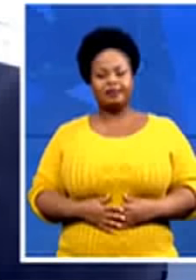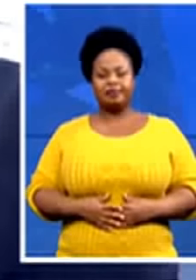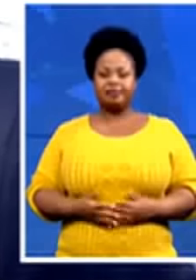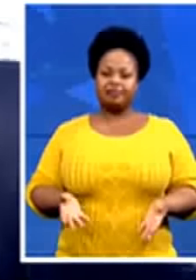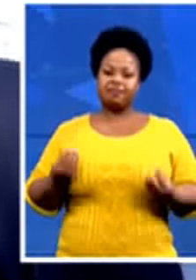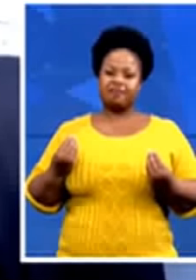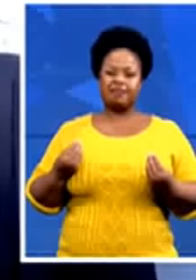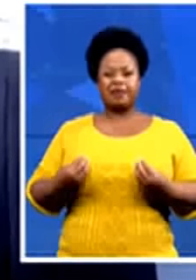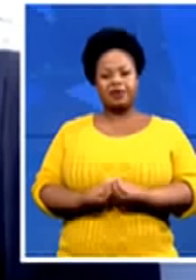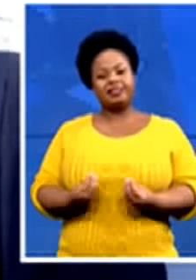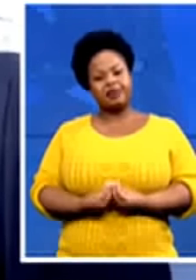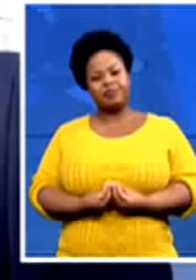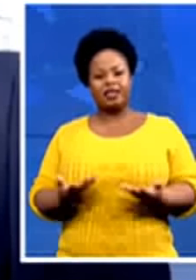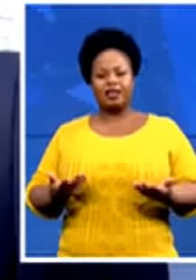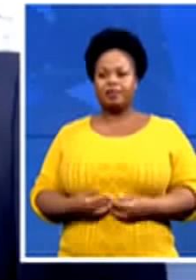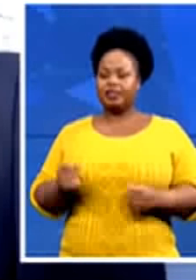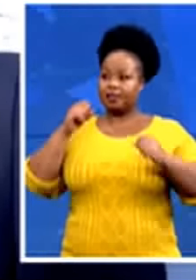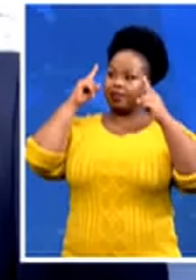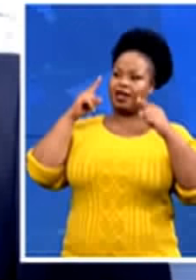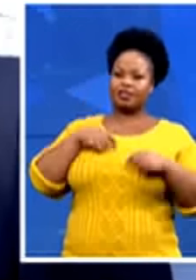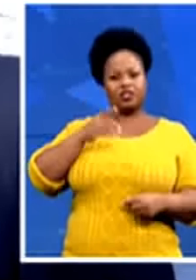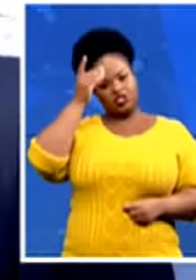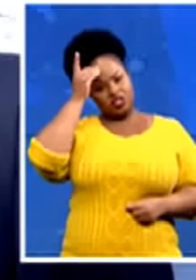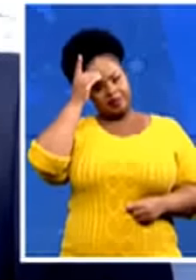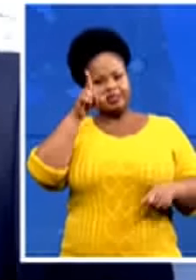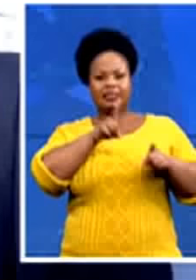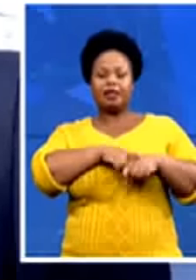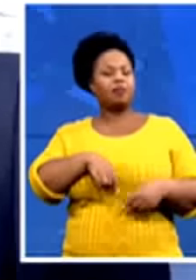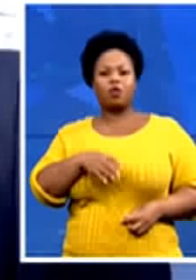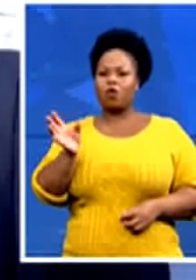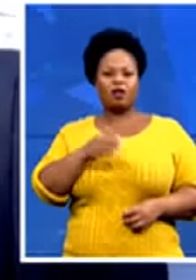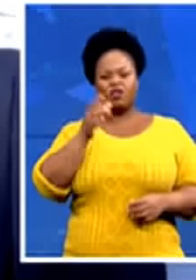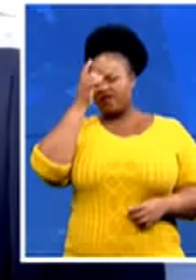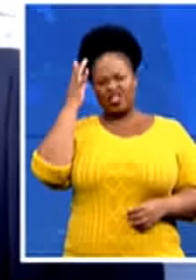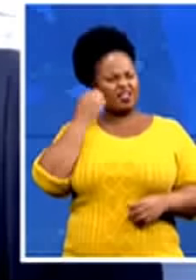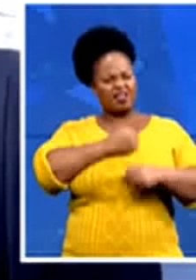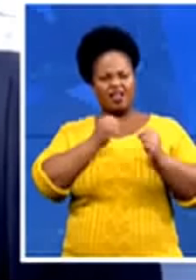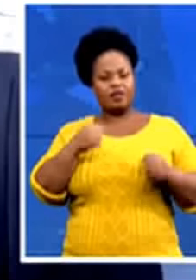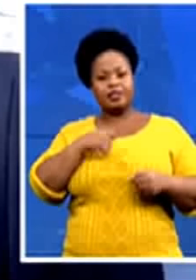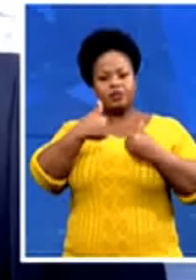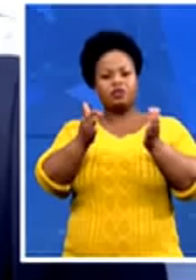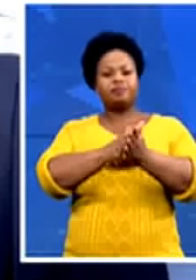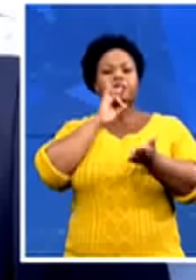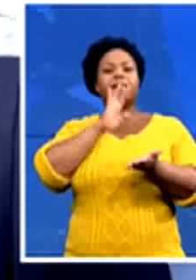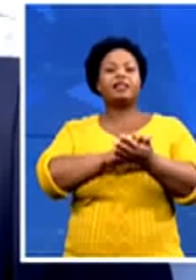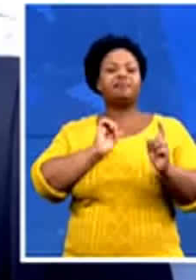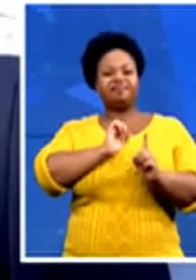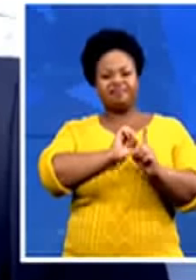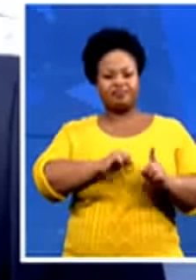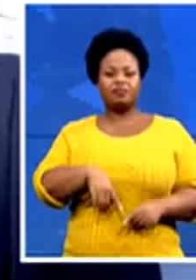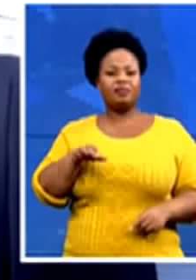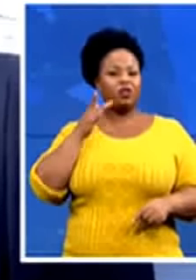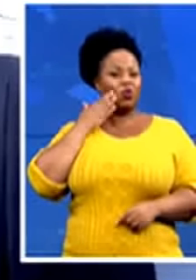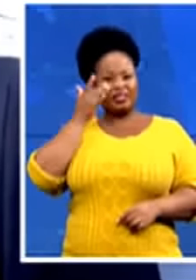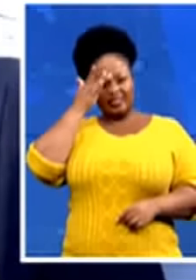surprise masethekwini enza different something akekho umuntu obekhohlwa ibirthday yakhe even namanje khona esesimini sokugula ebazi ubufolwa kuye buza ukuthi